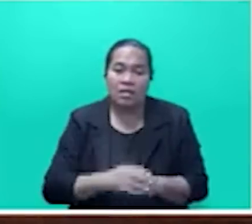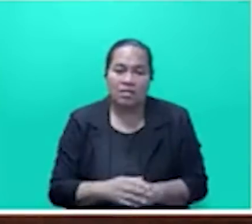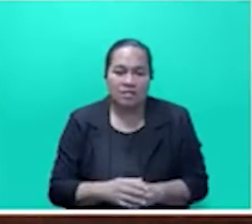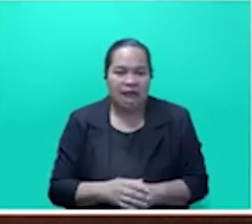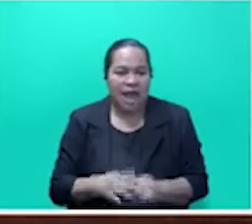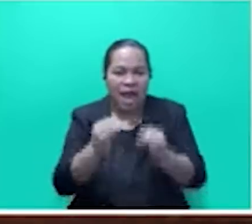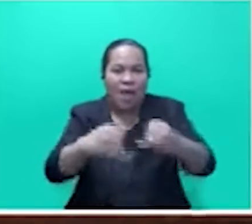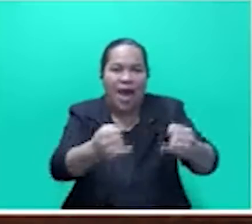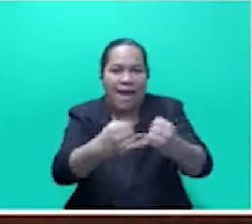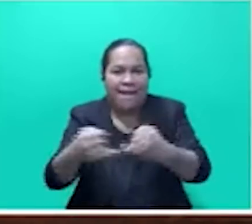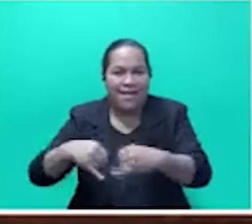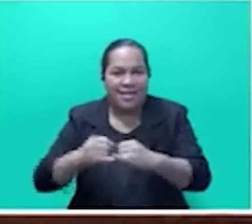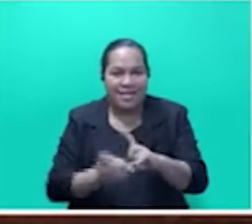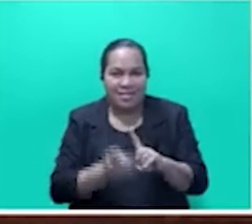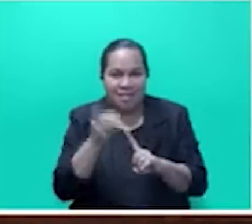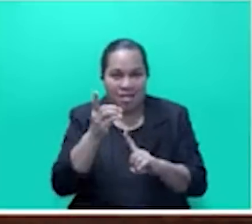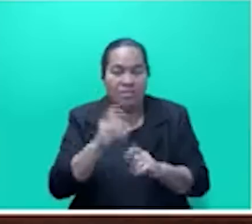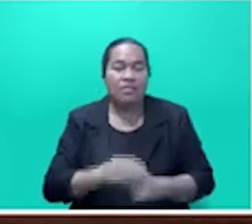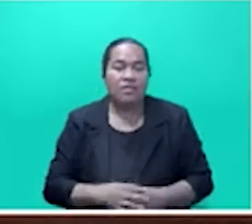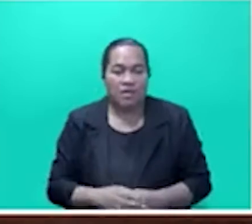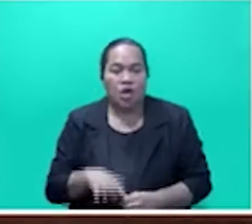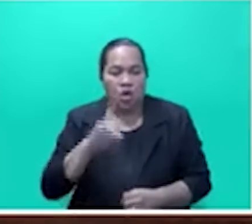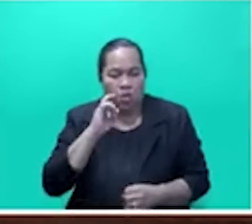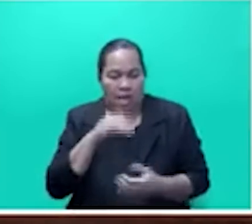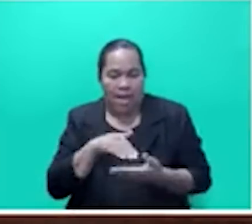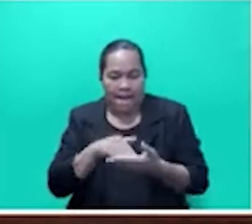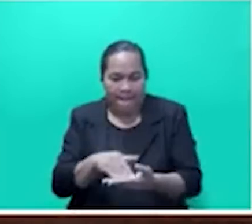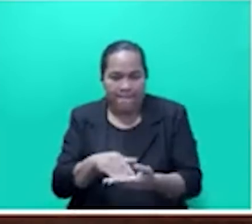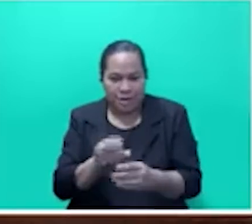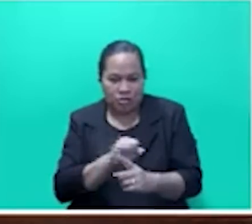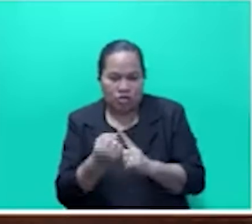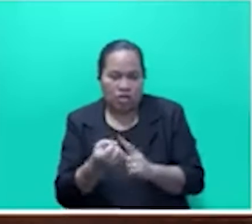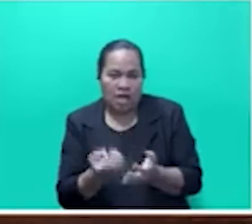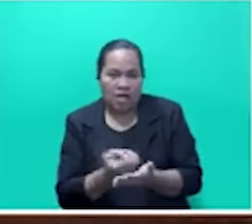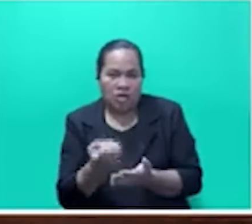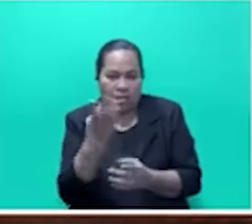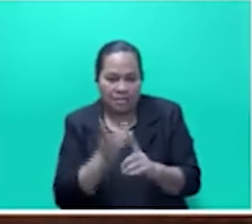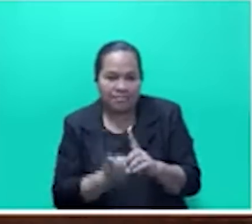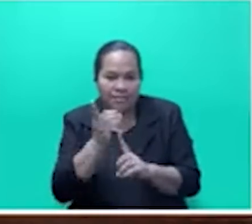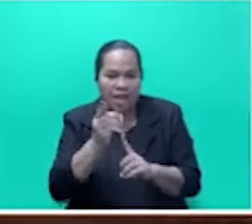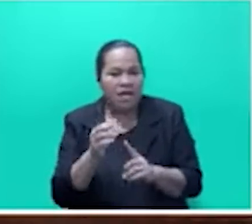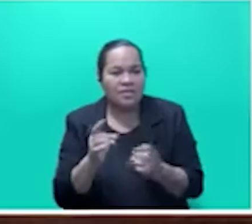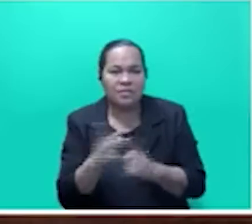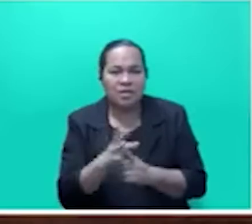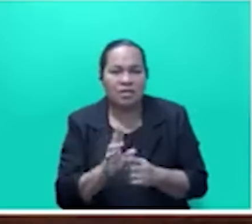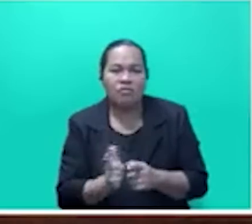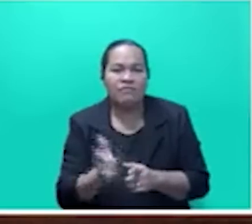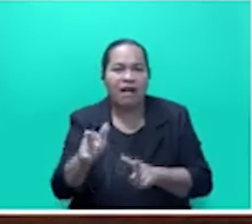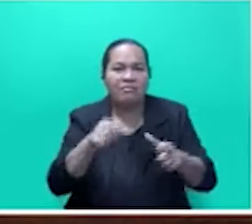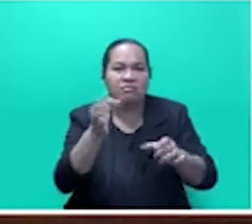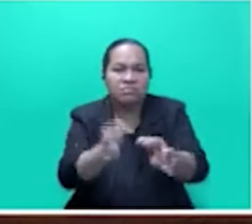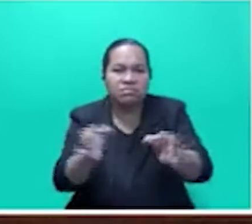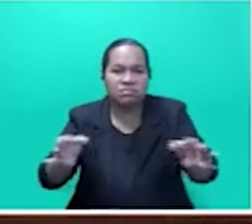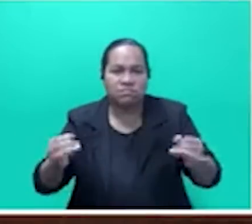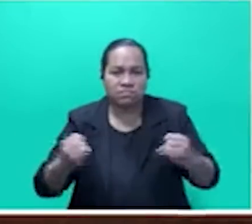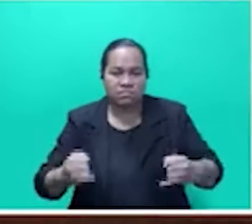Outer Island Development Program, ROI, will boost the socio-economic development for our rural setting. The